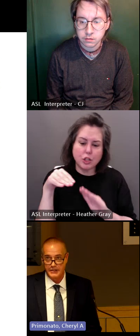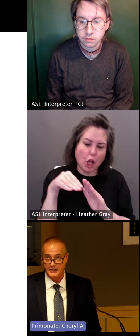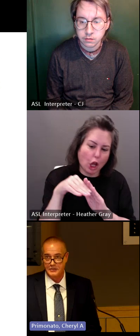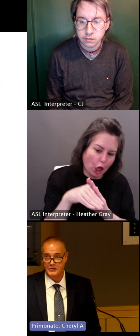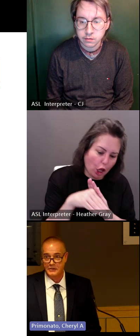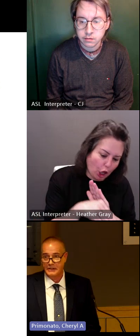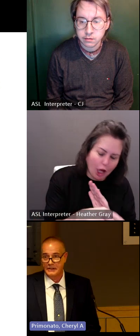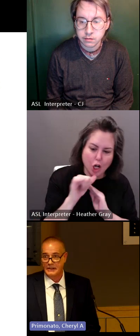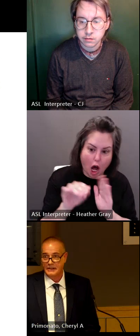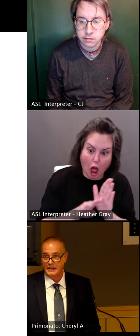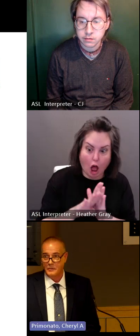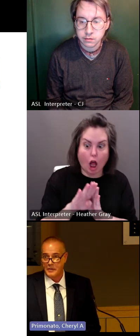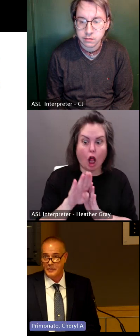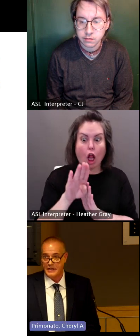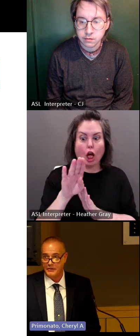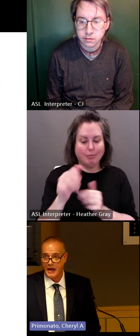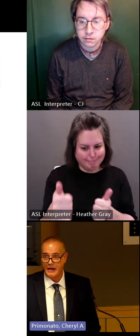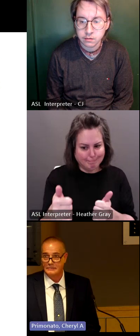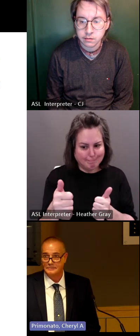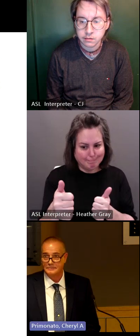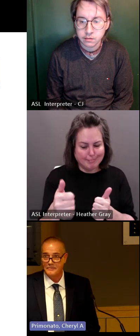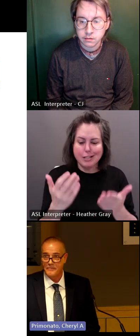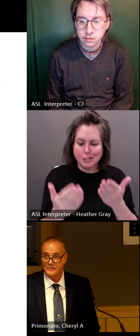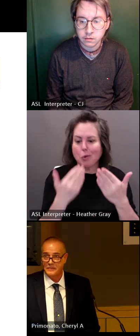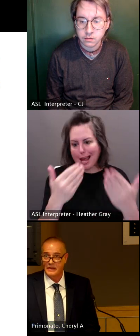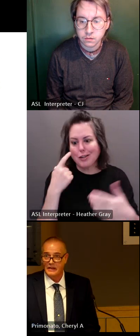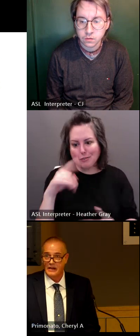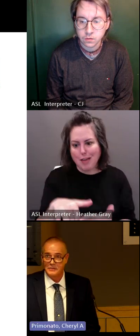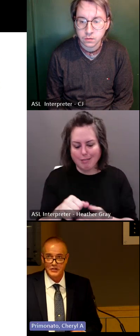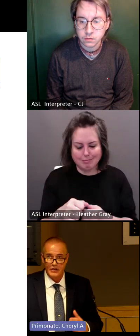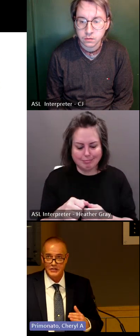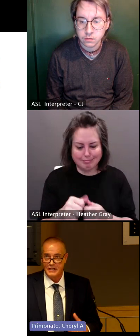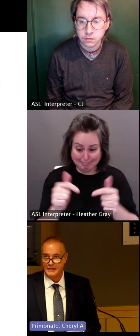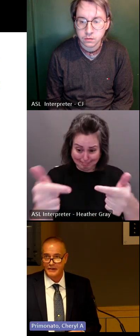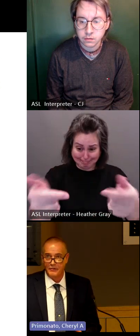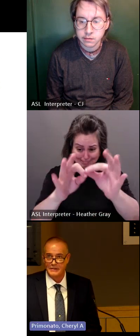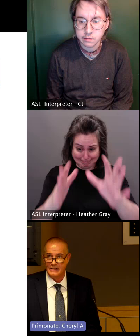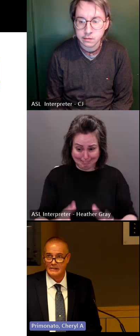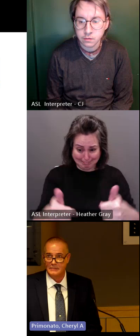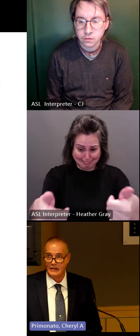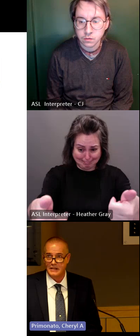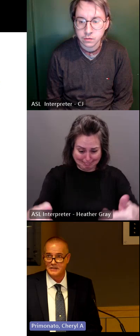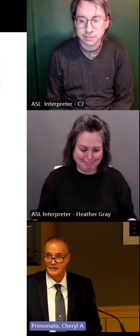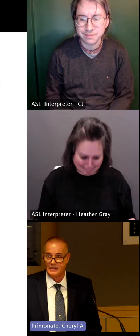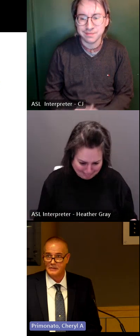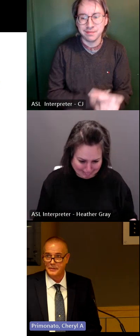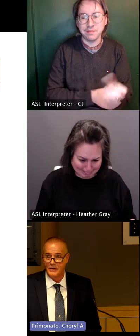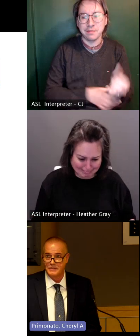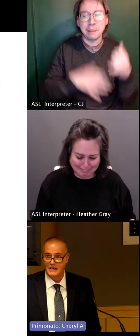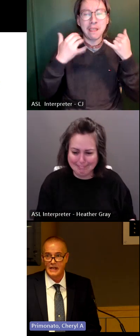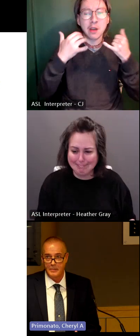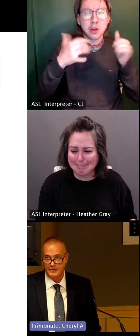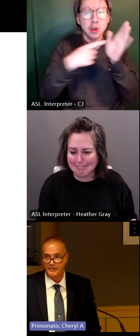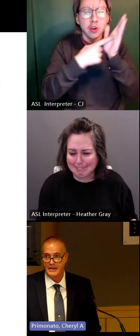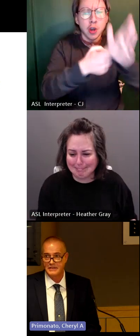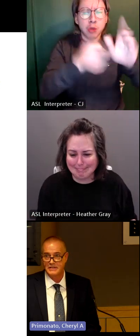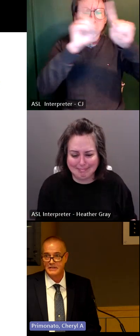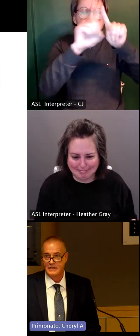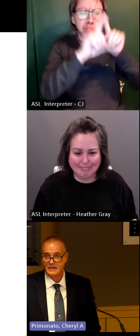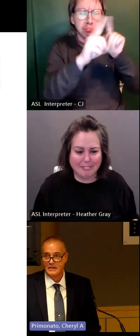other direction. So thank you for that. Just shows you a different a list of the PRT